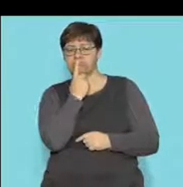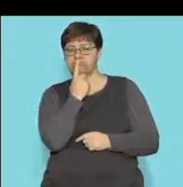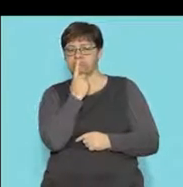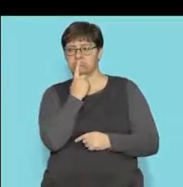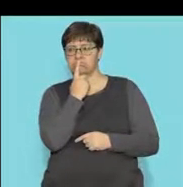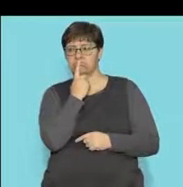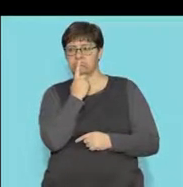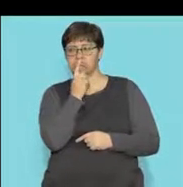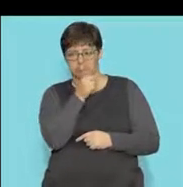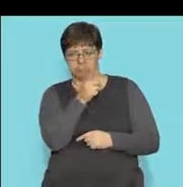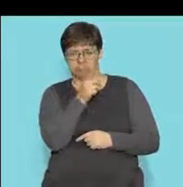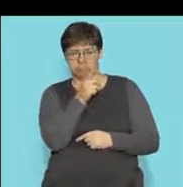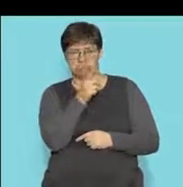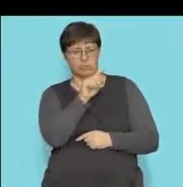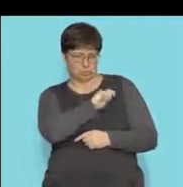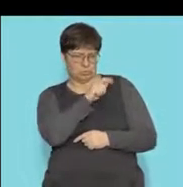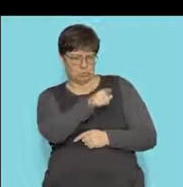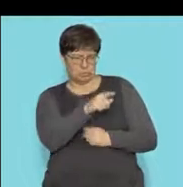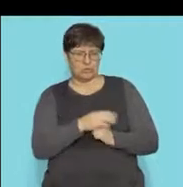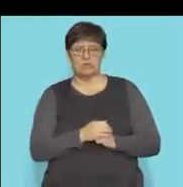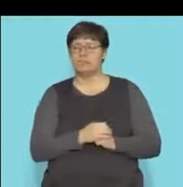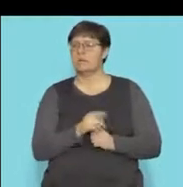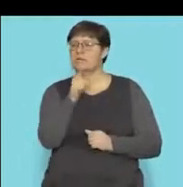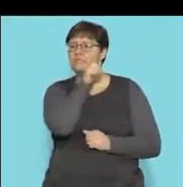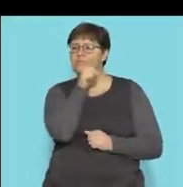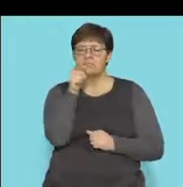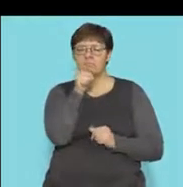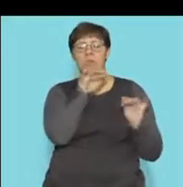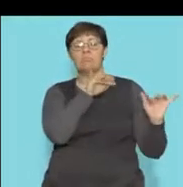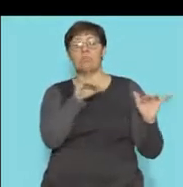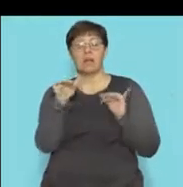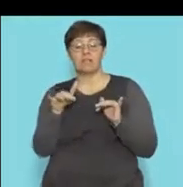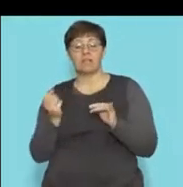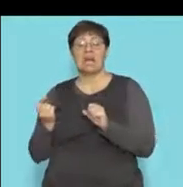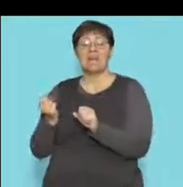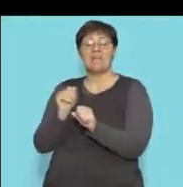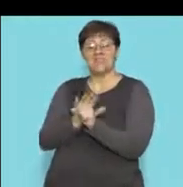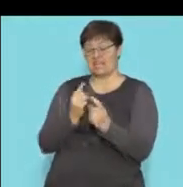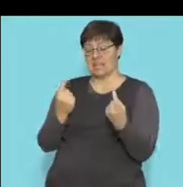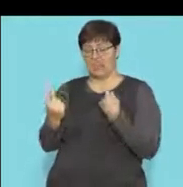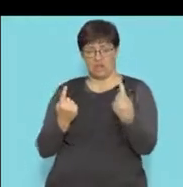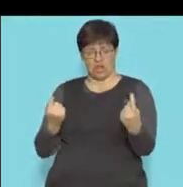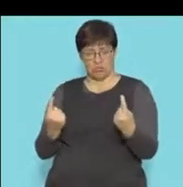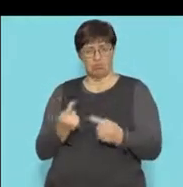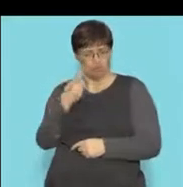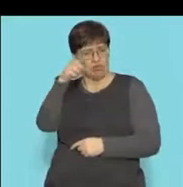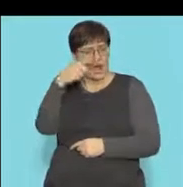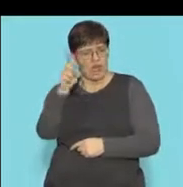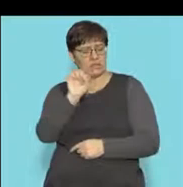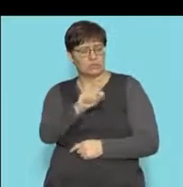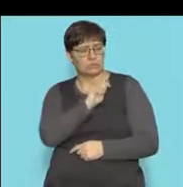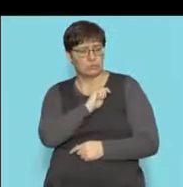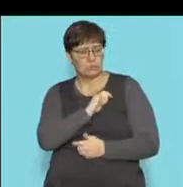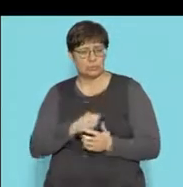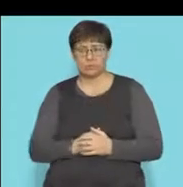that one's actually the correct statement. Populations affect each other. Yeah,